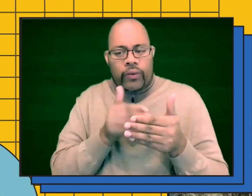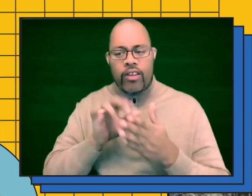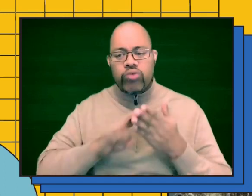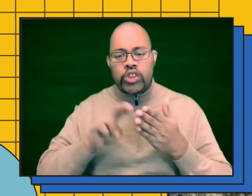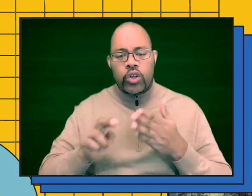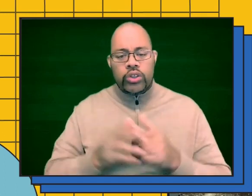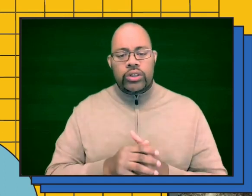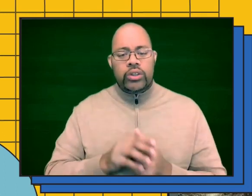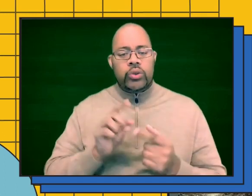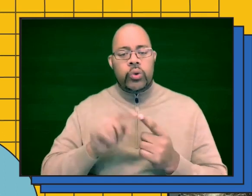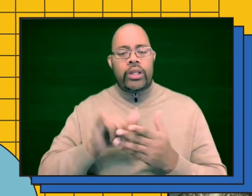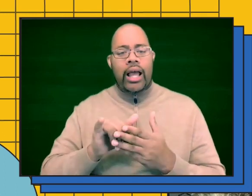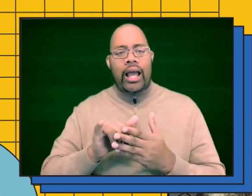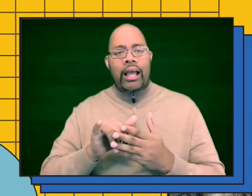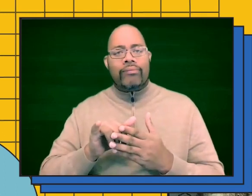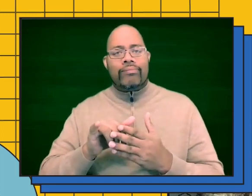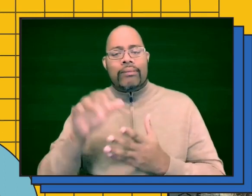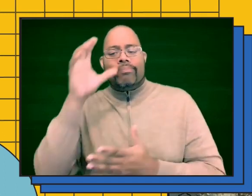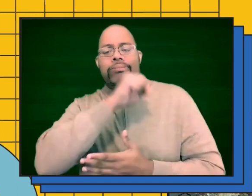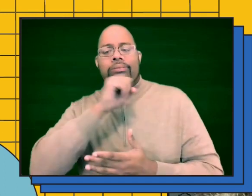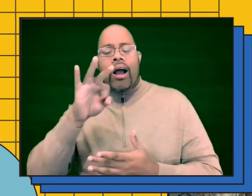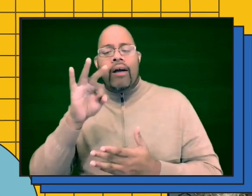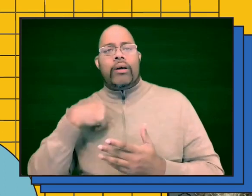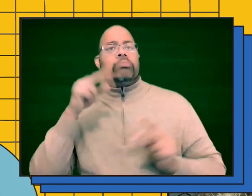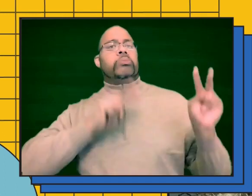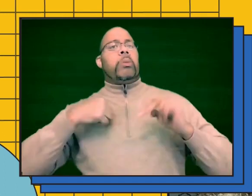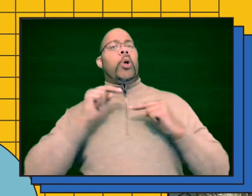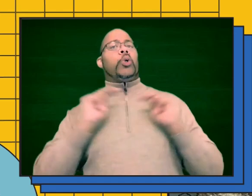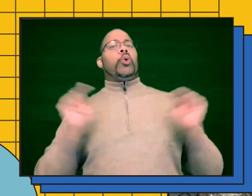their research towards the illusion of objectivity.